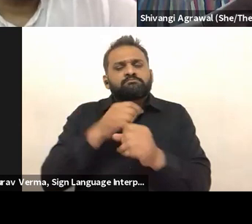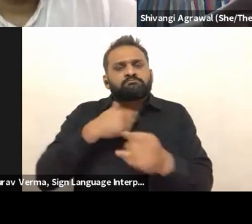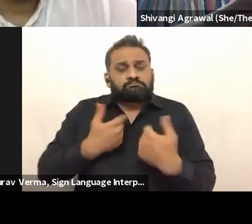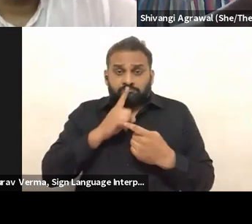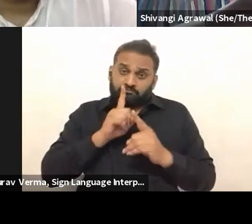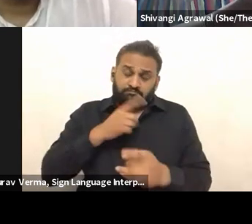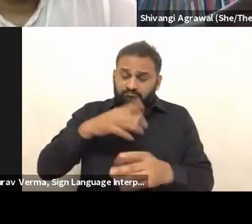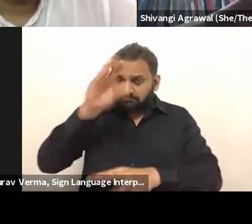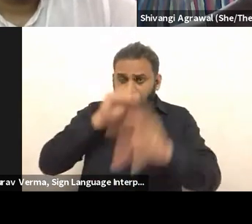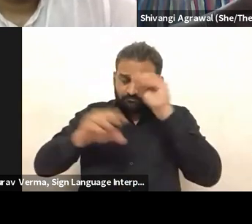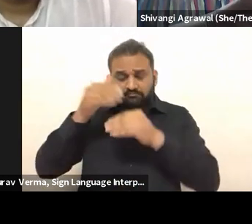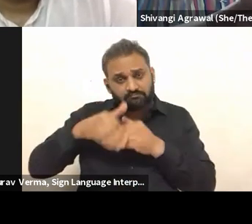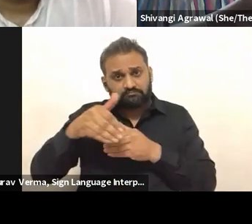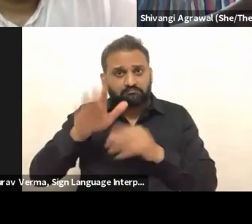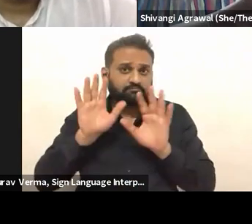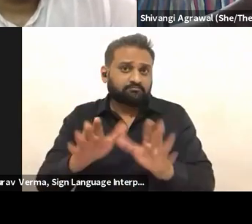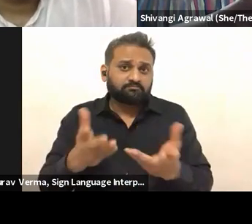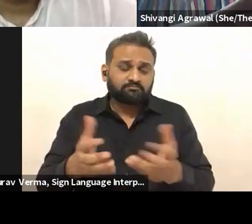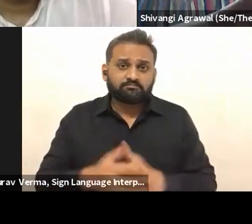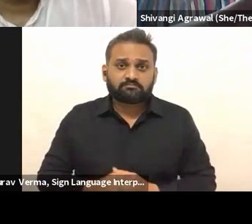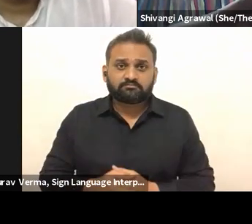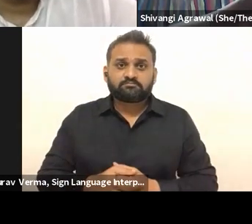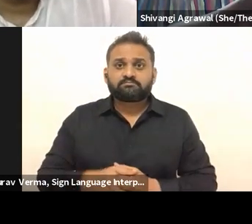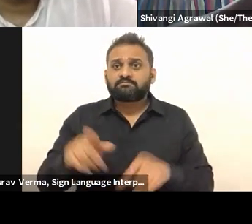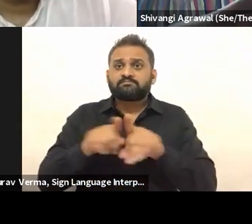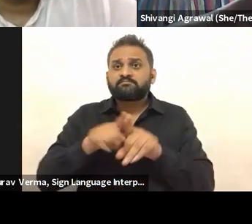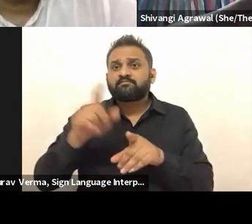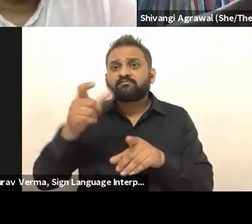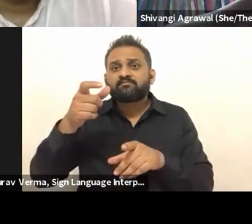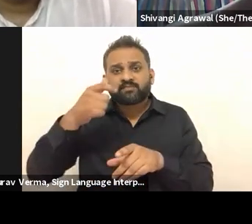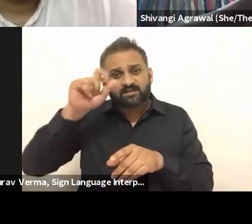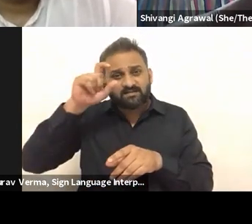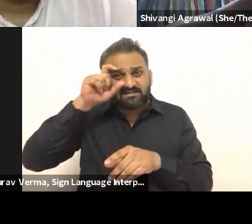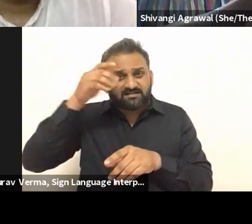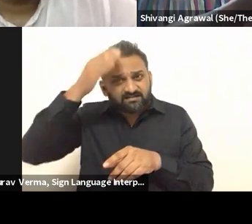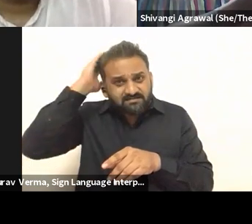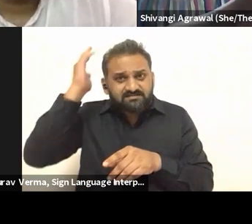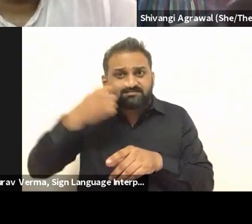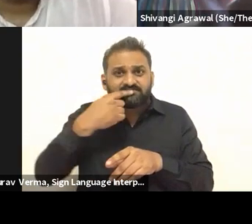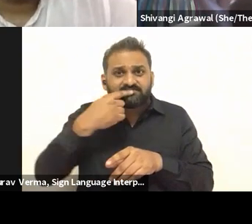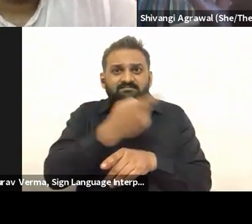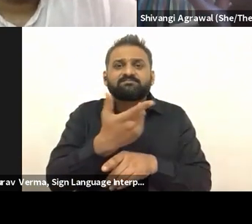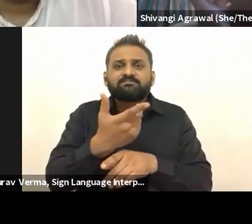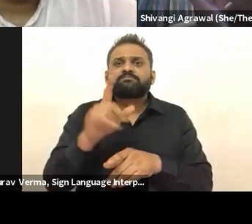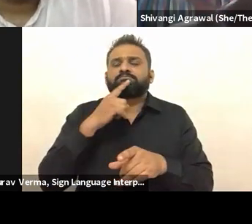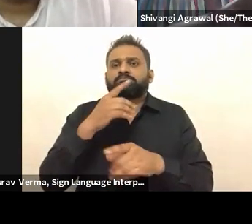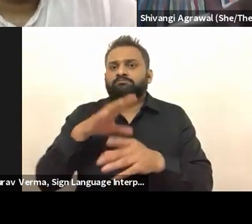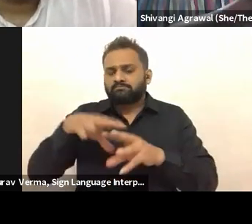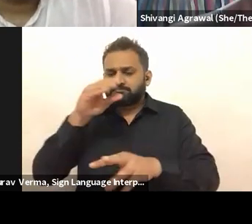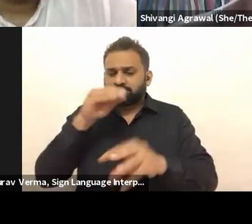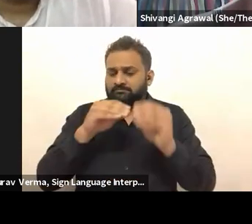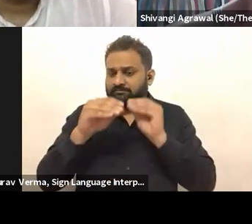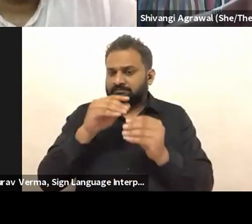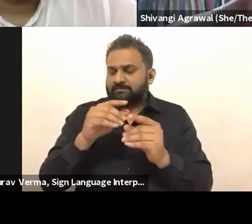think like what also like Kanishka said about like their learning disability, I think it's so